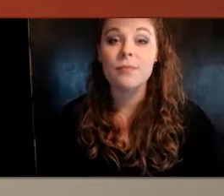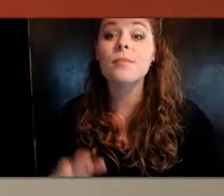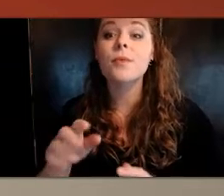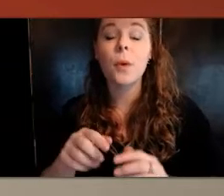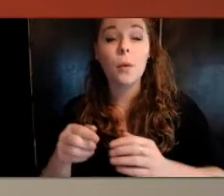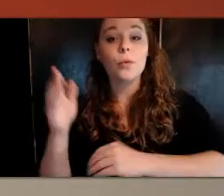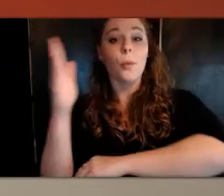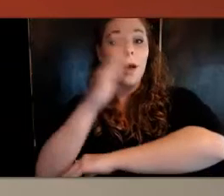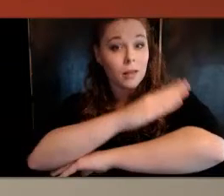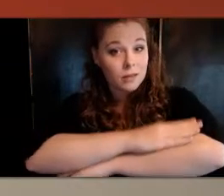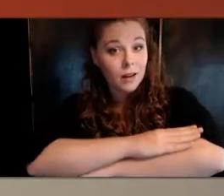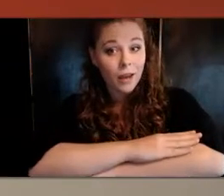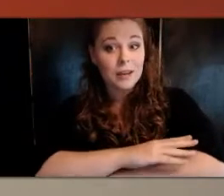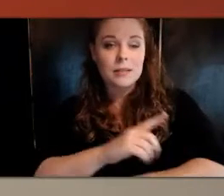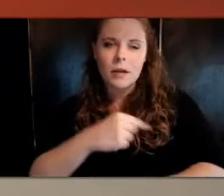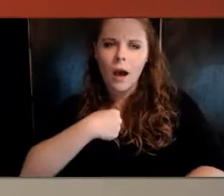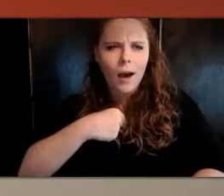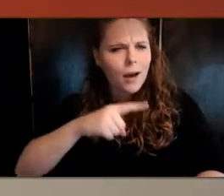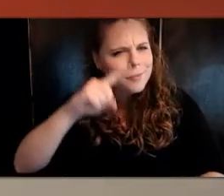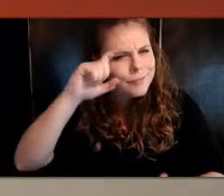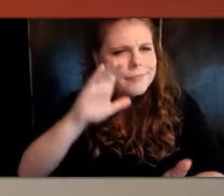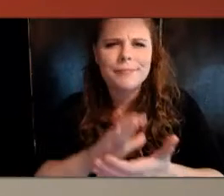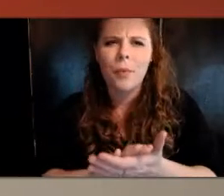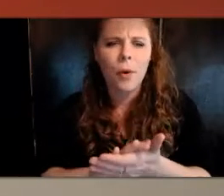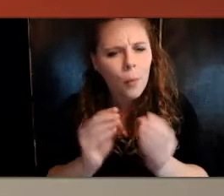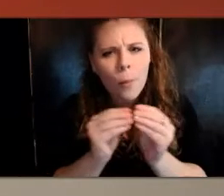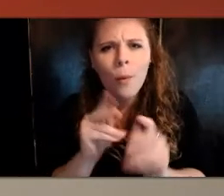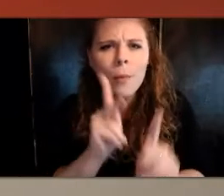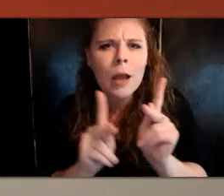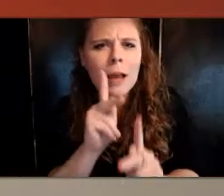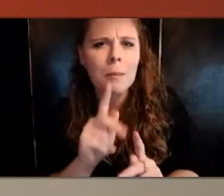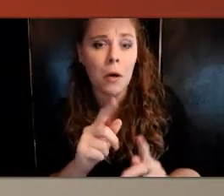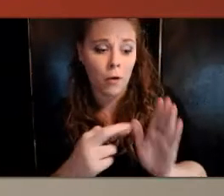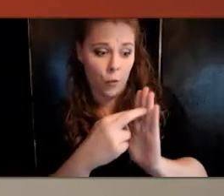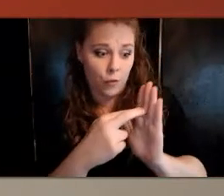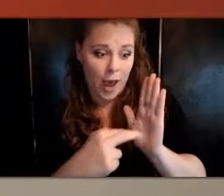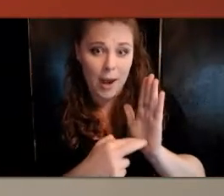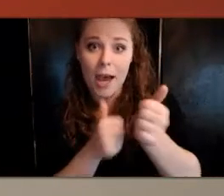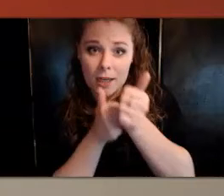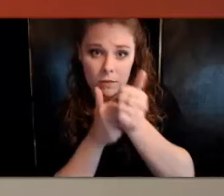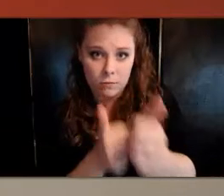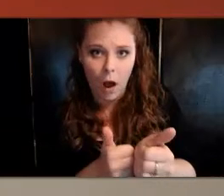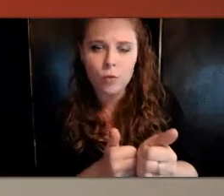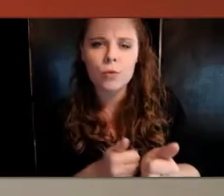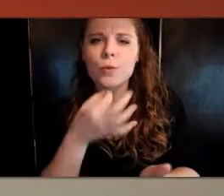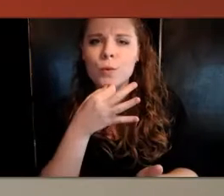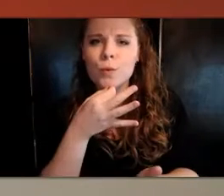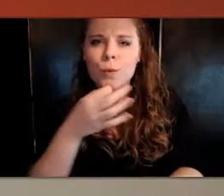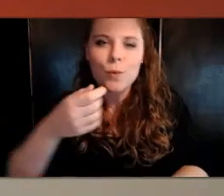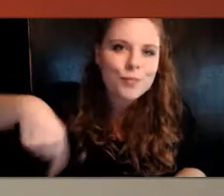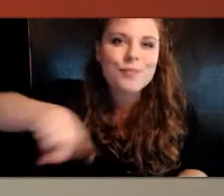throughout the day. I firmly believe the more people who follow these guidelines, the sooner we can all be back